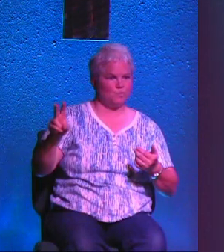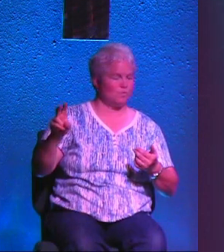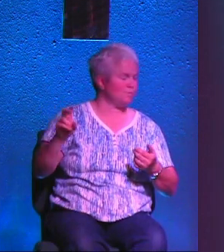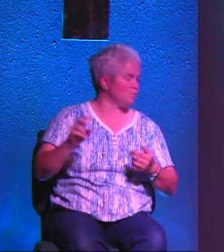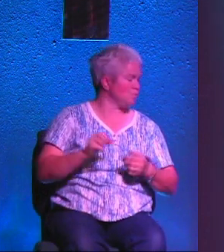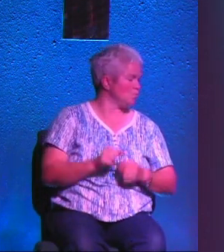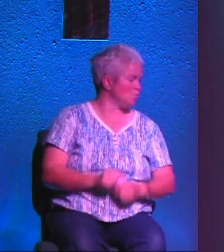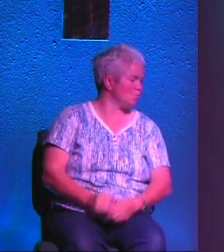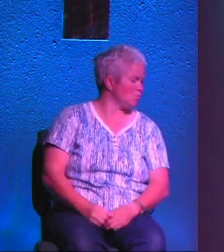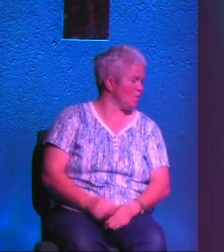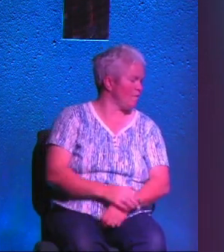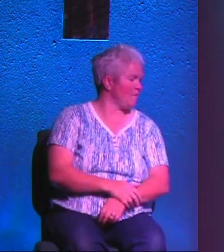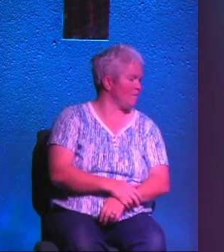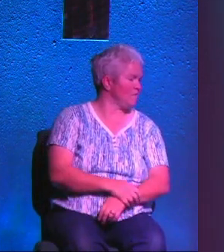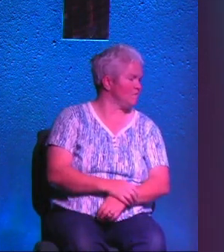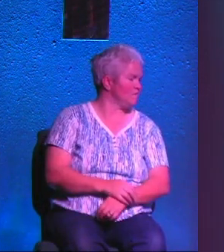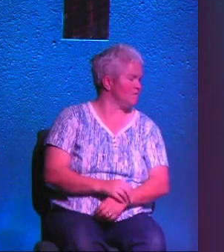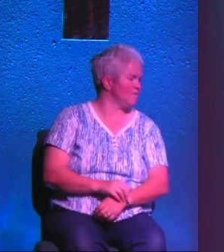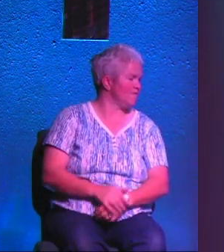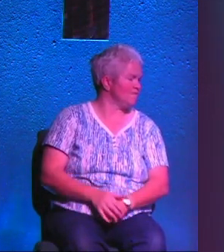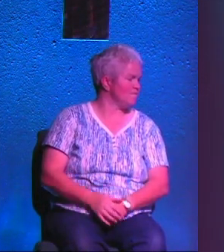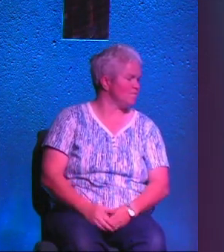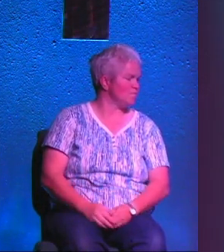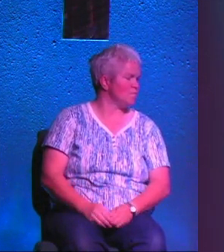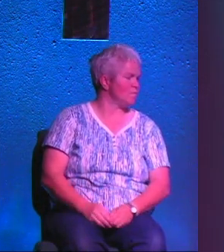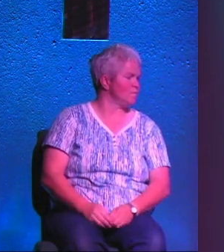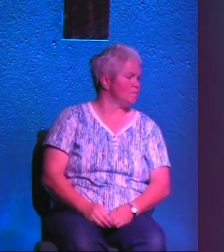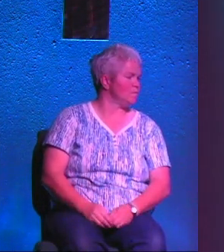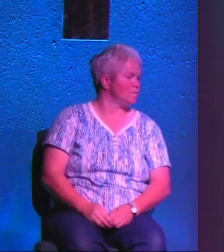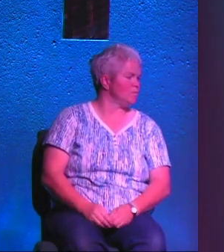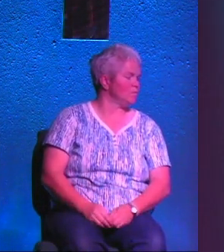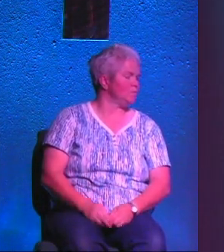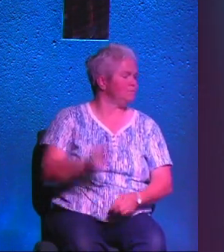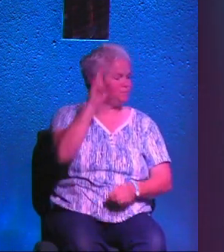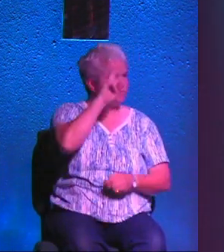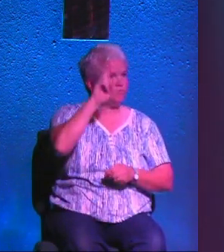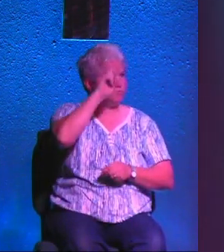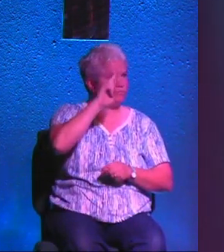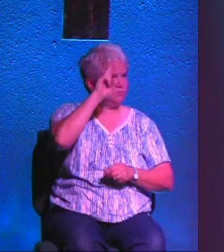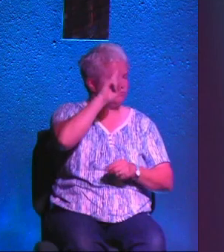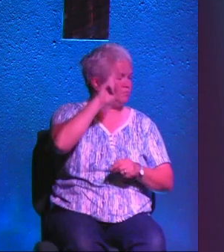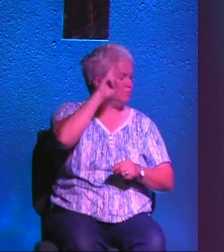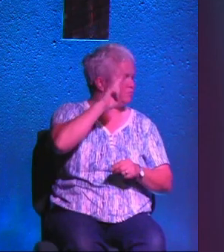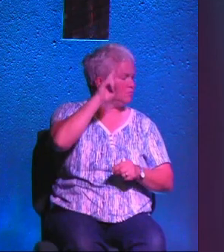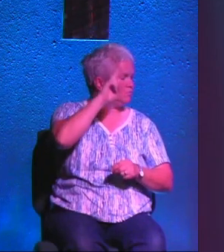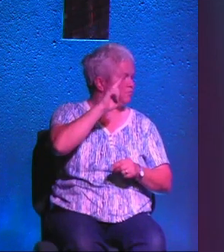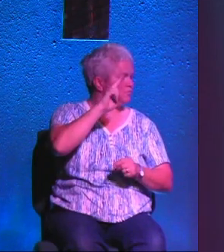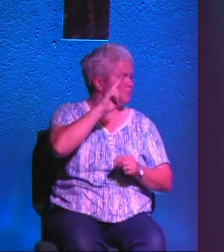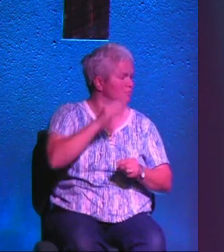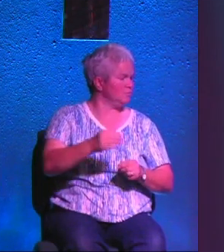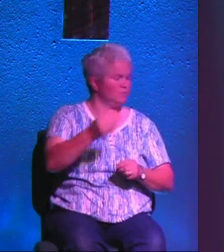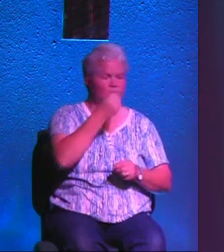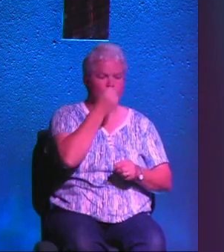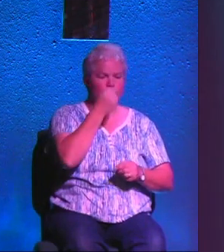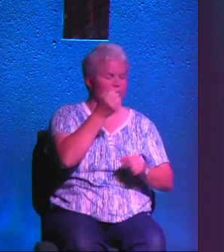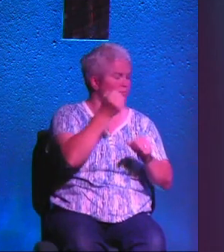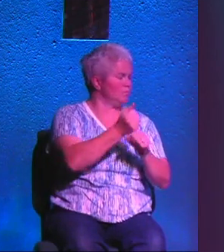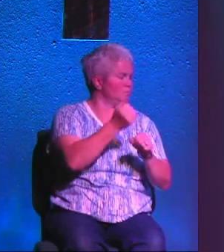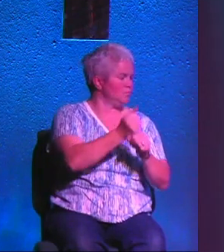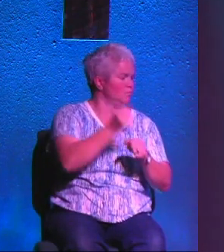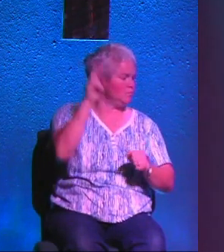22, Paul adds that these things all perish with use. See, food is made